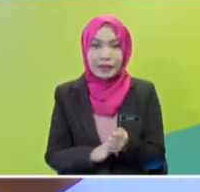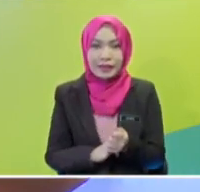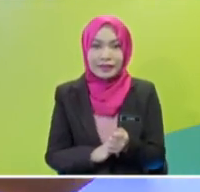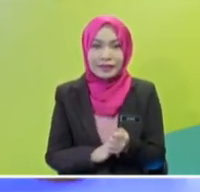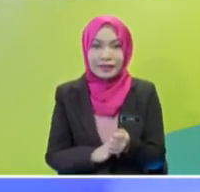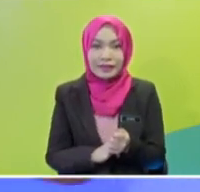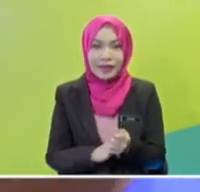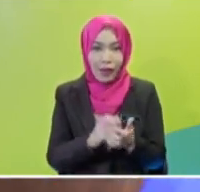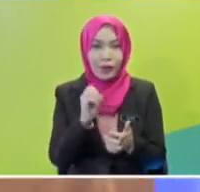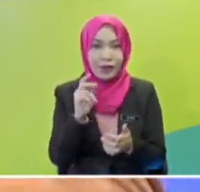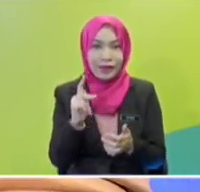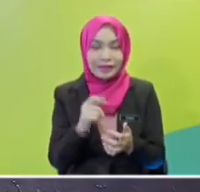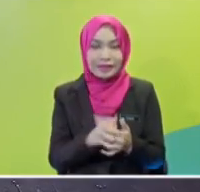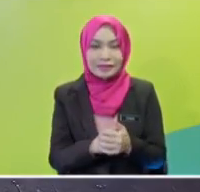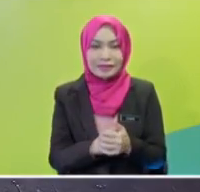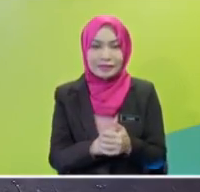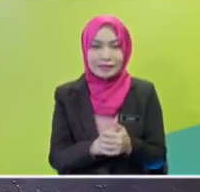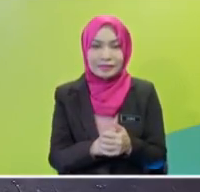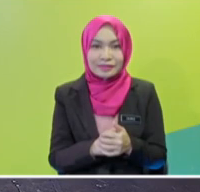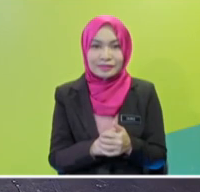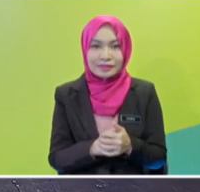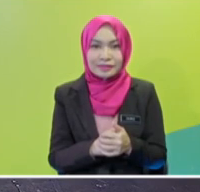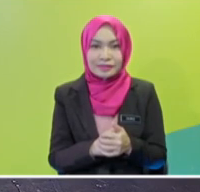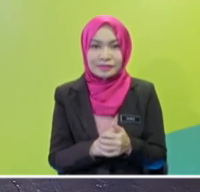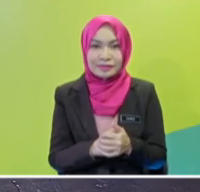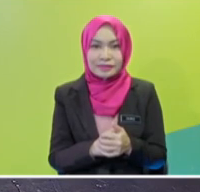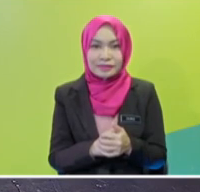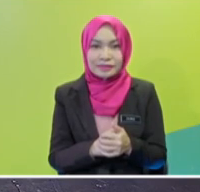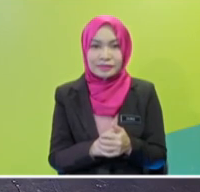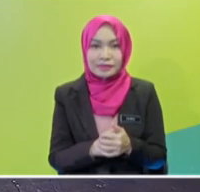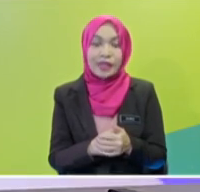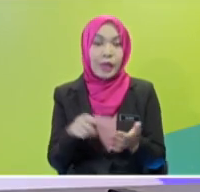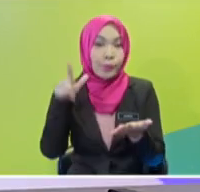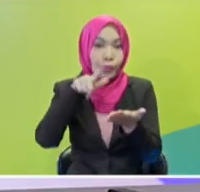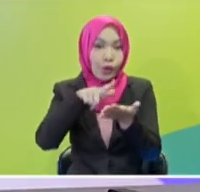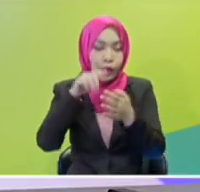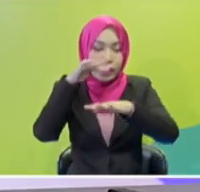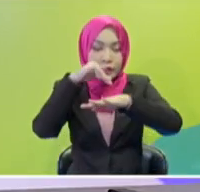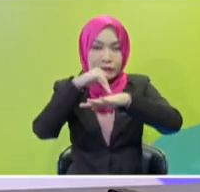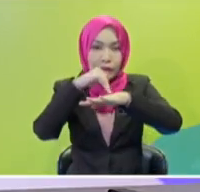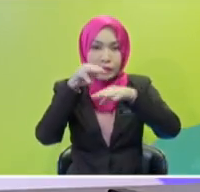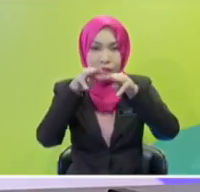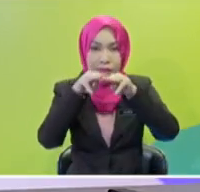here. Yeah. Oh. And then. Okay, let me do it on the table. We're going to just